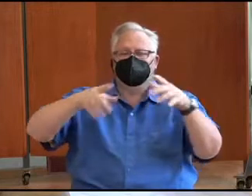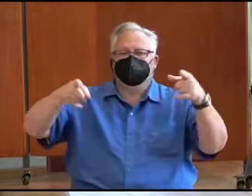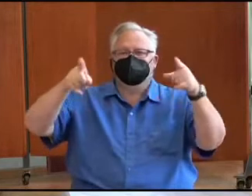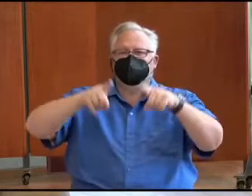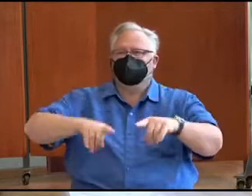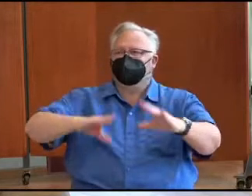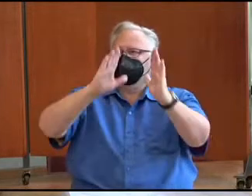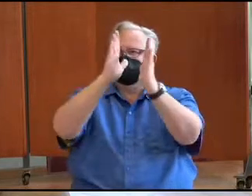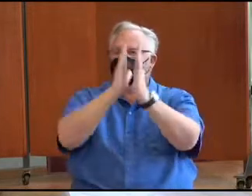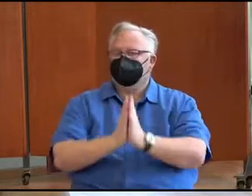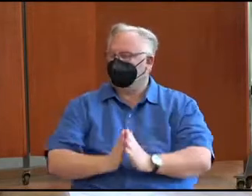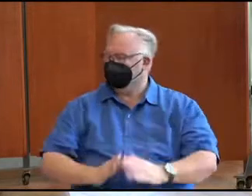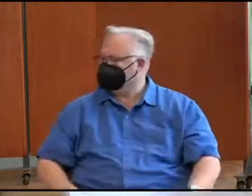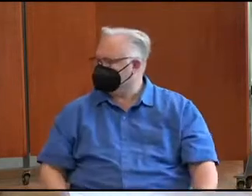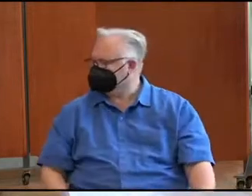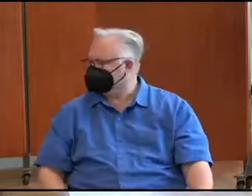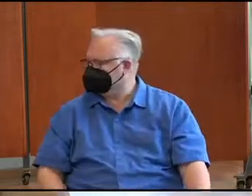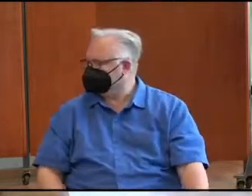and amen.